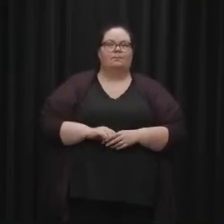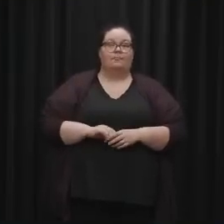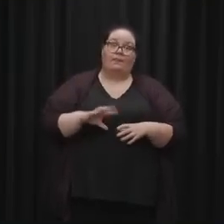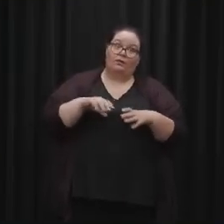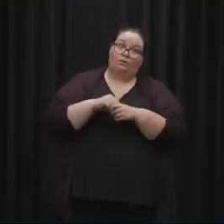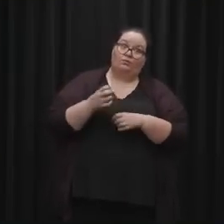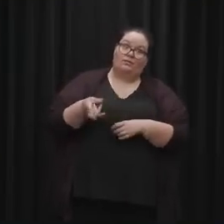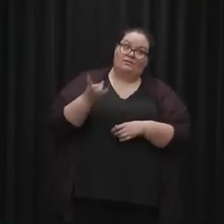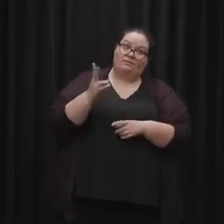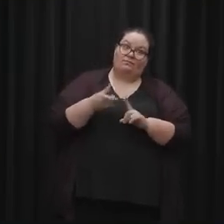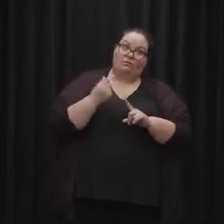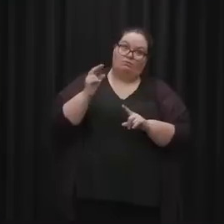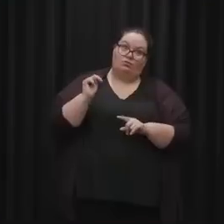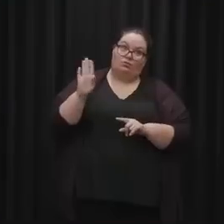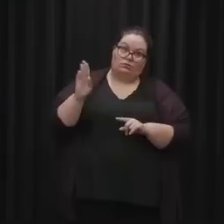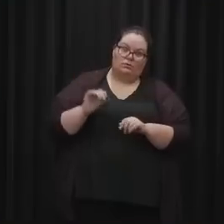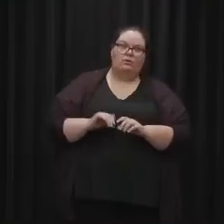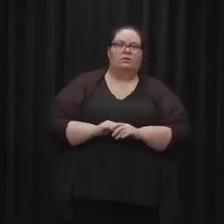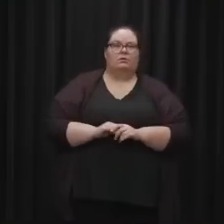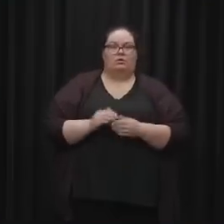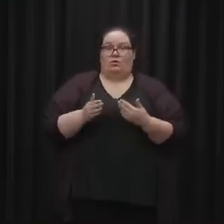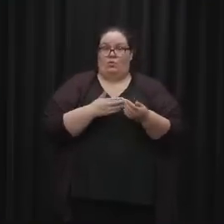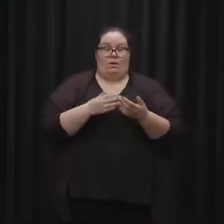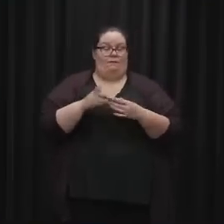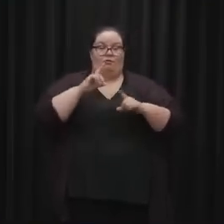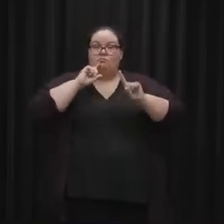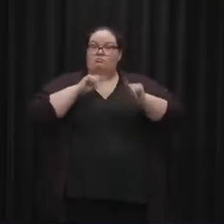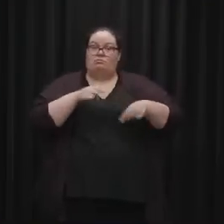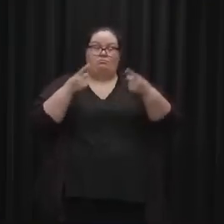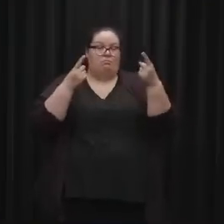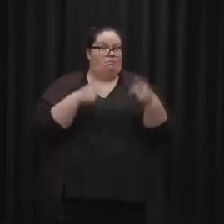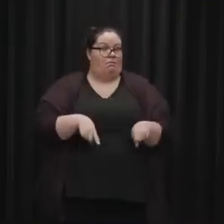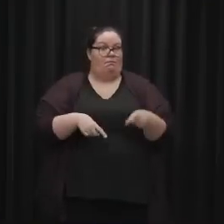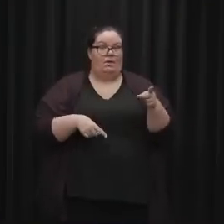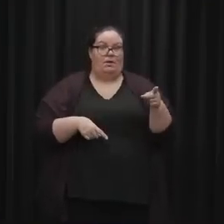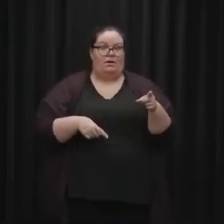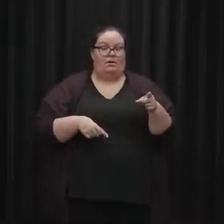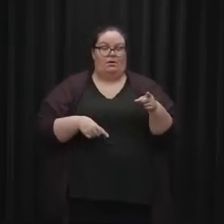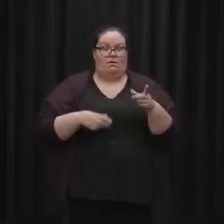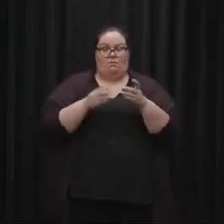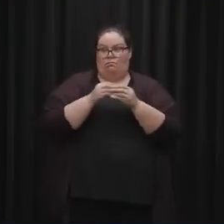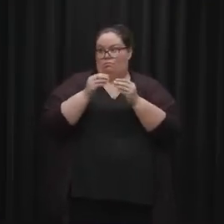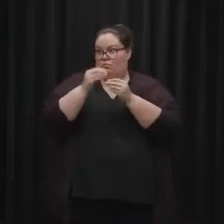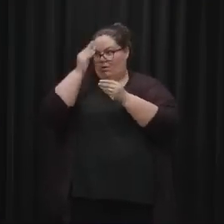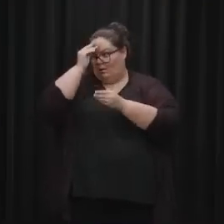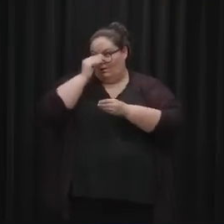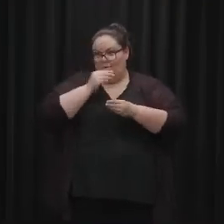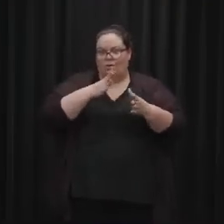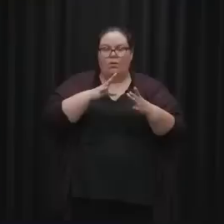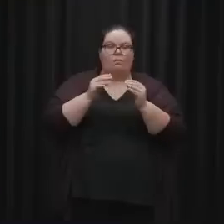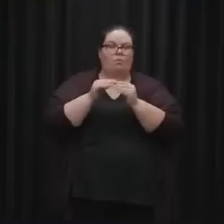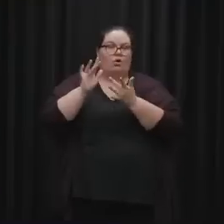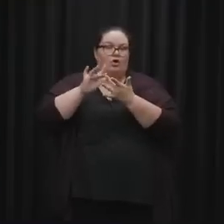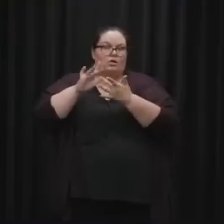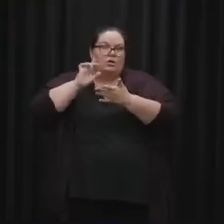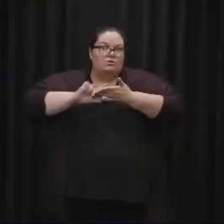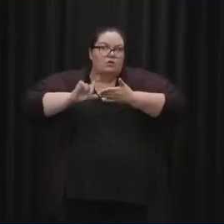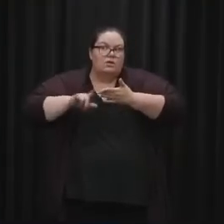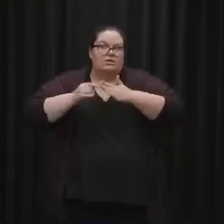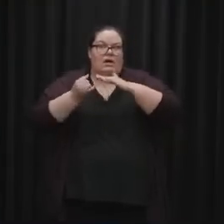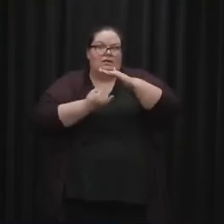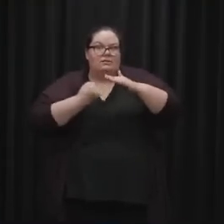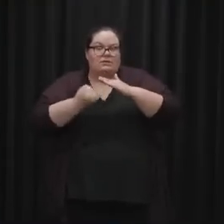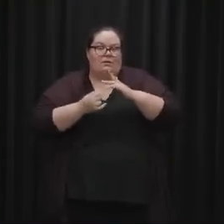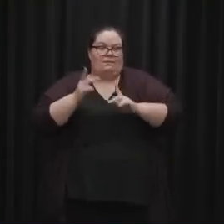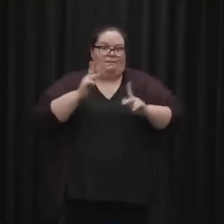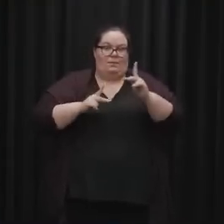ones from New Brunswick. So whatever results happen at that time, and if there's any more need to do contact tracing and self-isolation